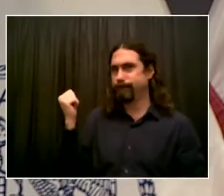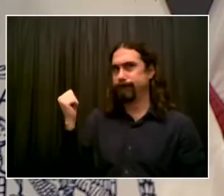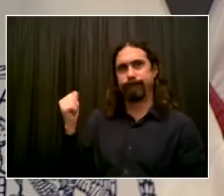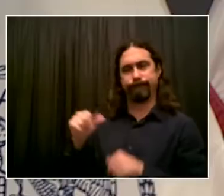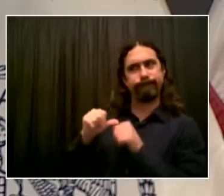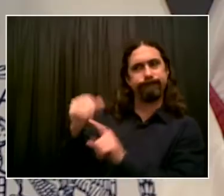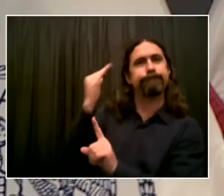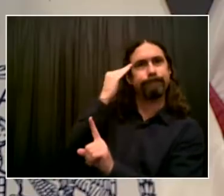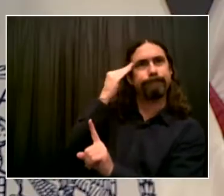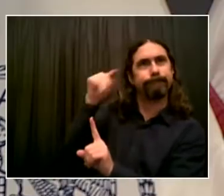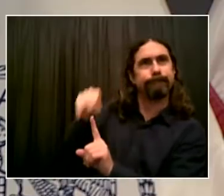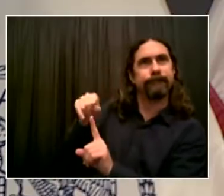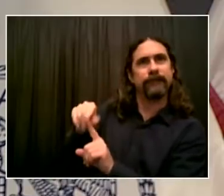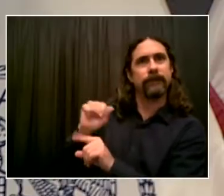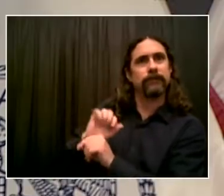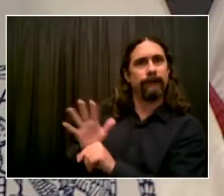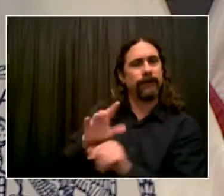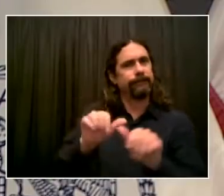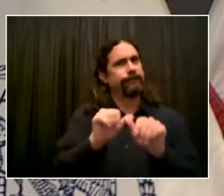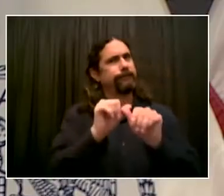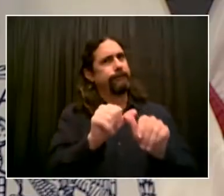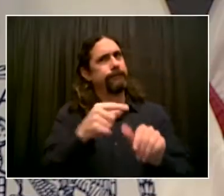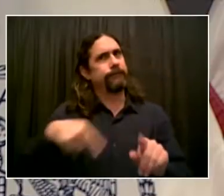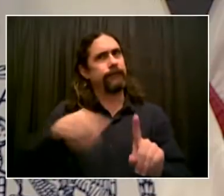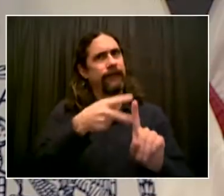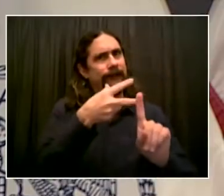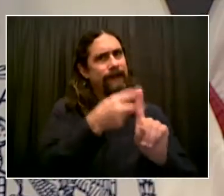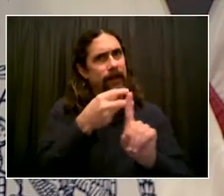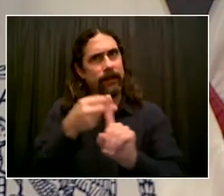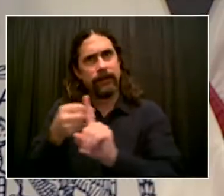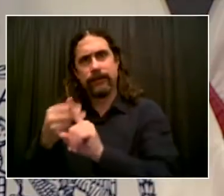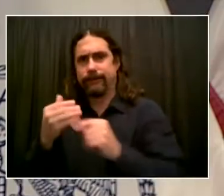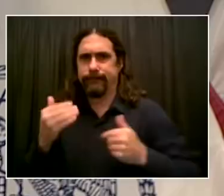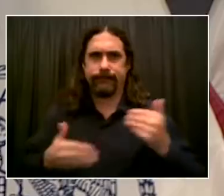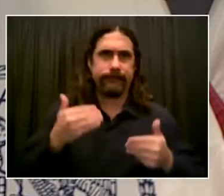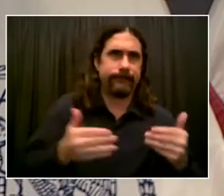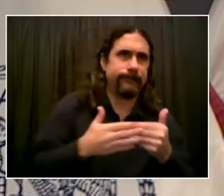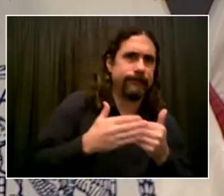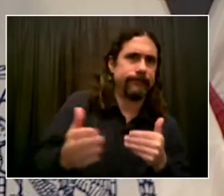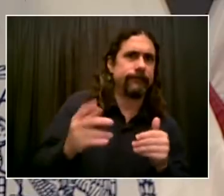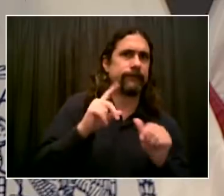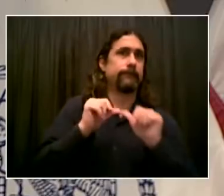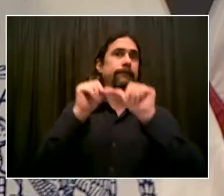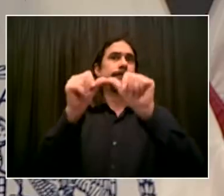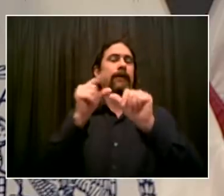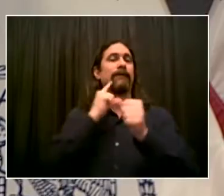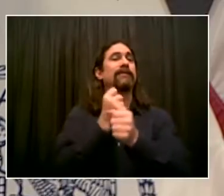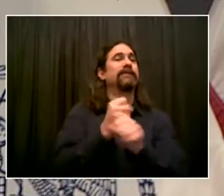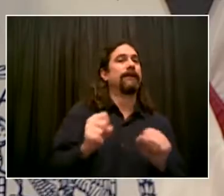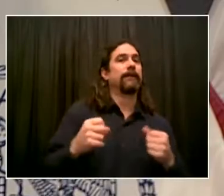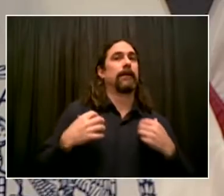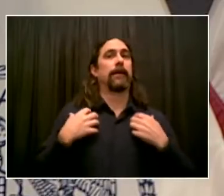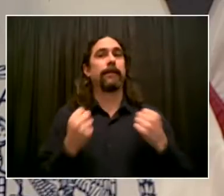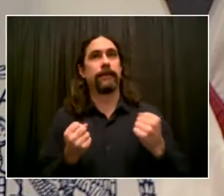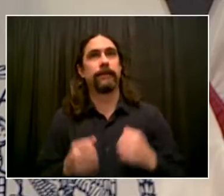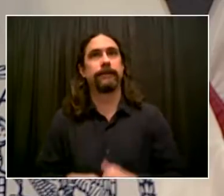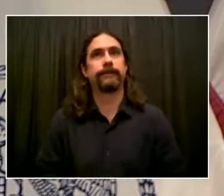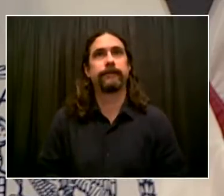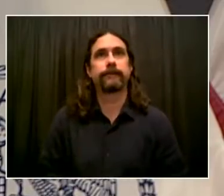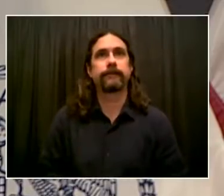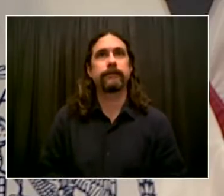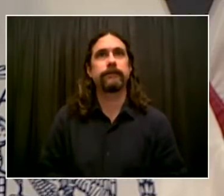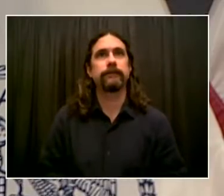being safe and healthy. So the holidays, if you have not yet gotten vaccinated, the holidays should be a motivation to